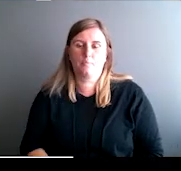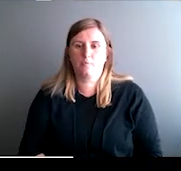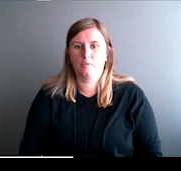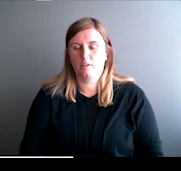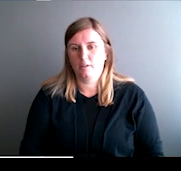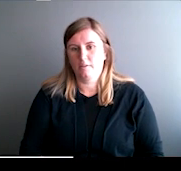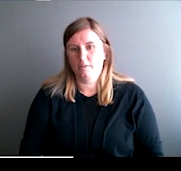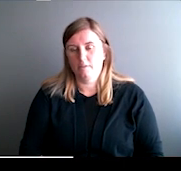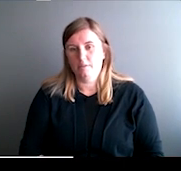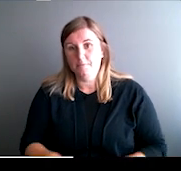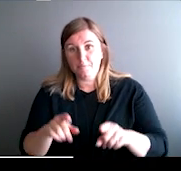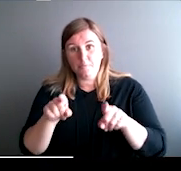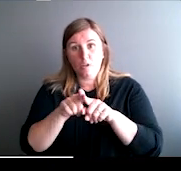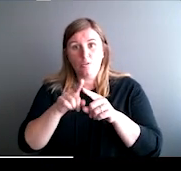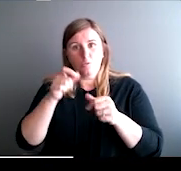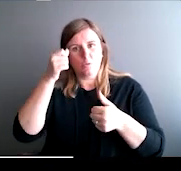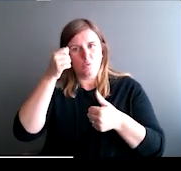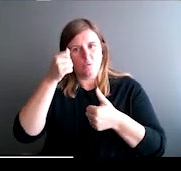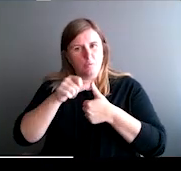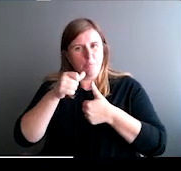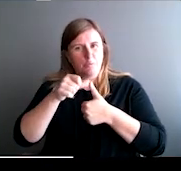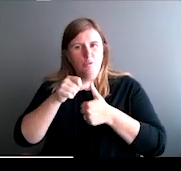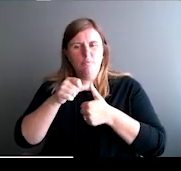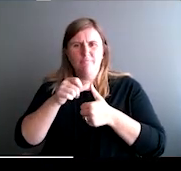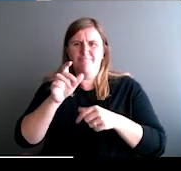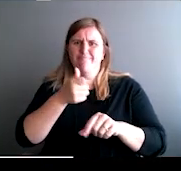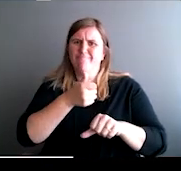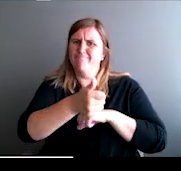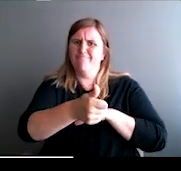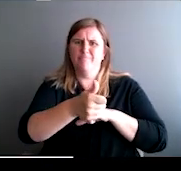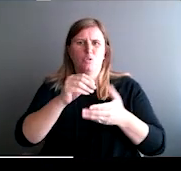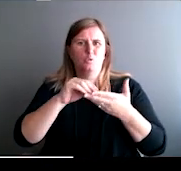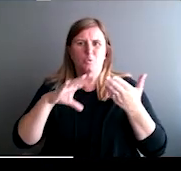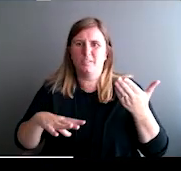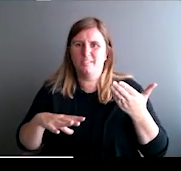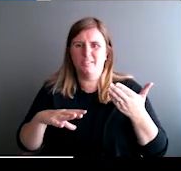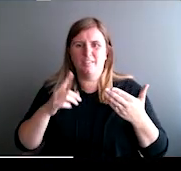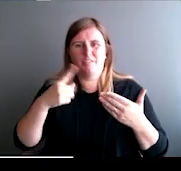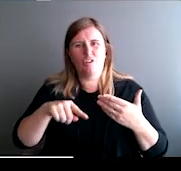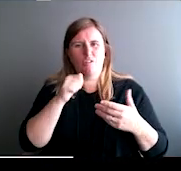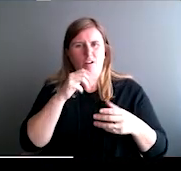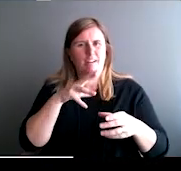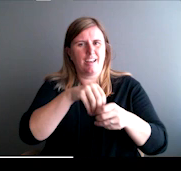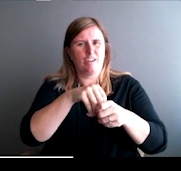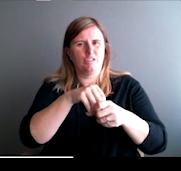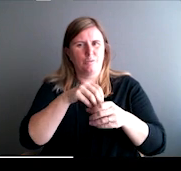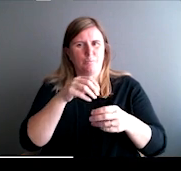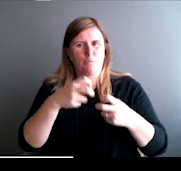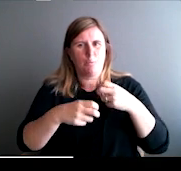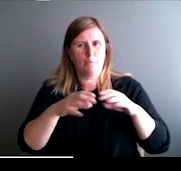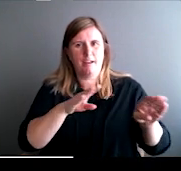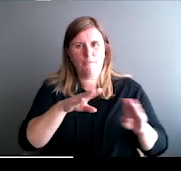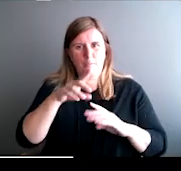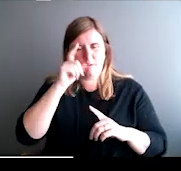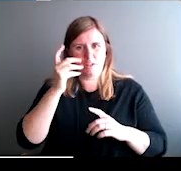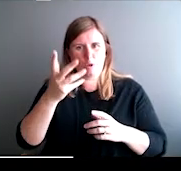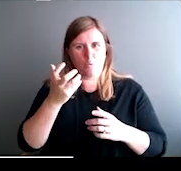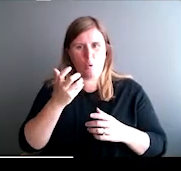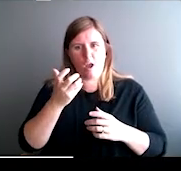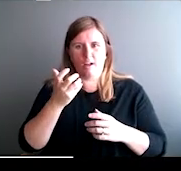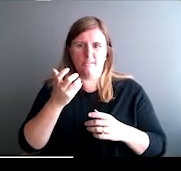It's also important that you know not to blame the students. Students aren't engaging in problematic behavior because they want to get your